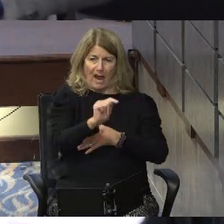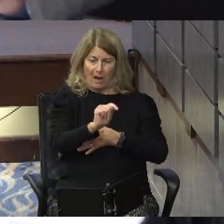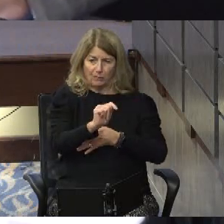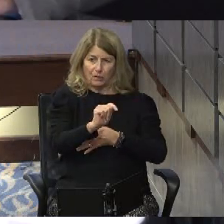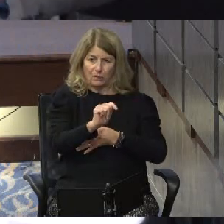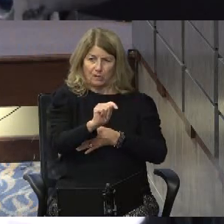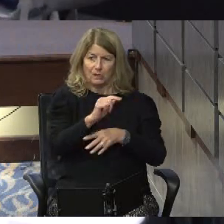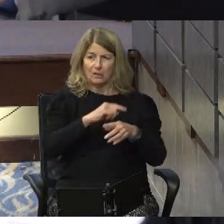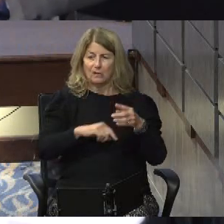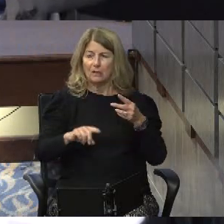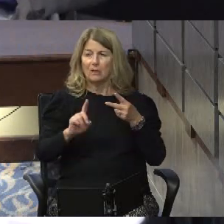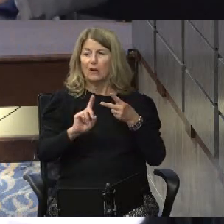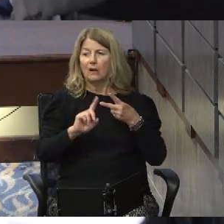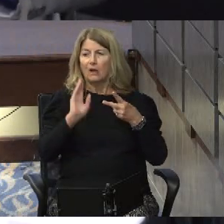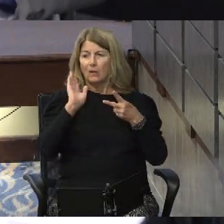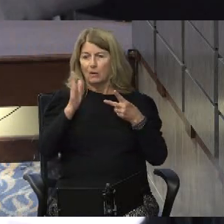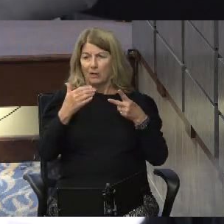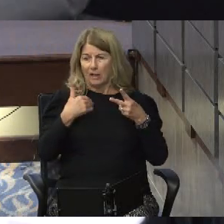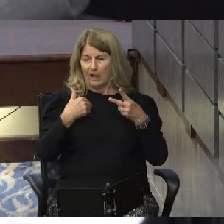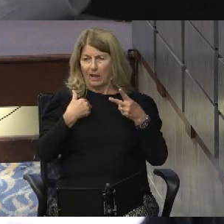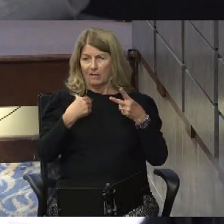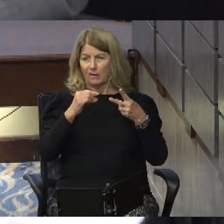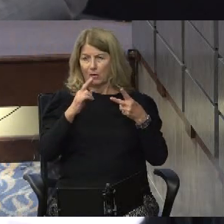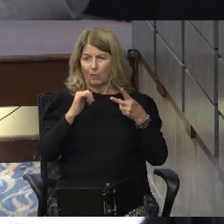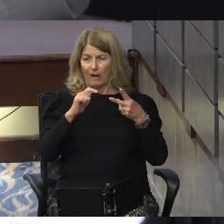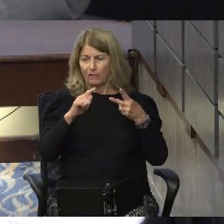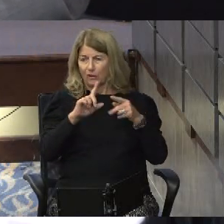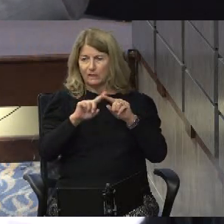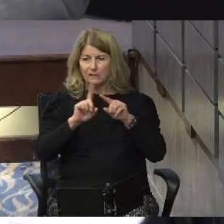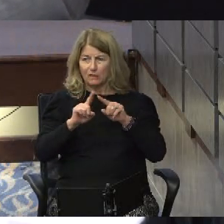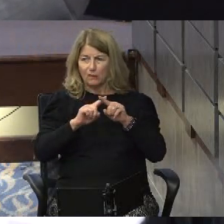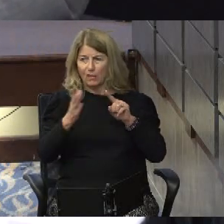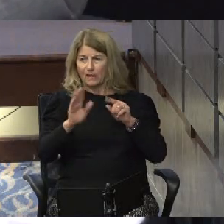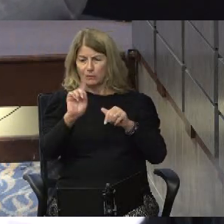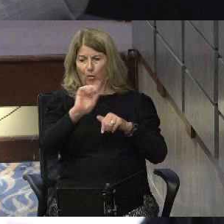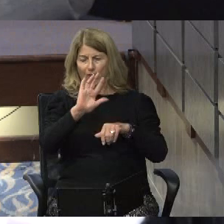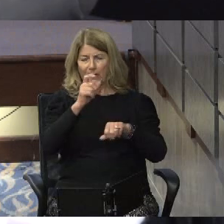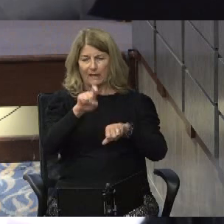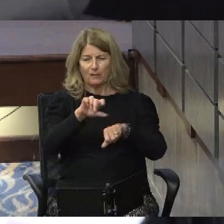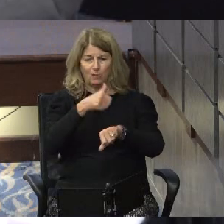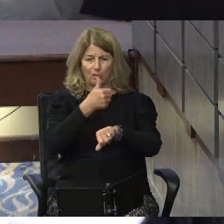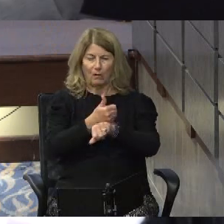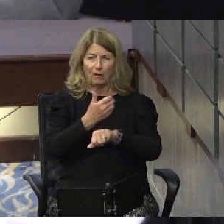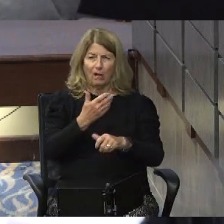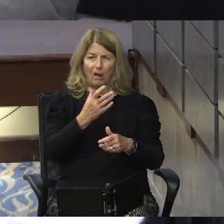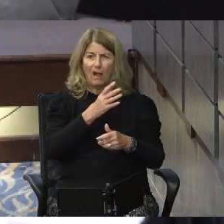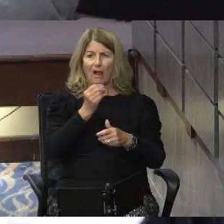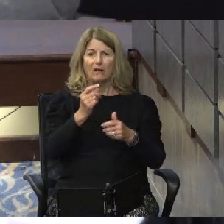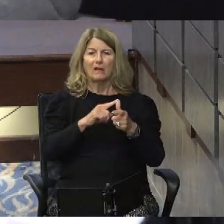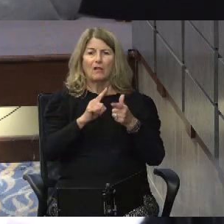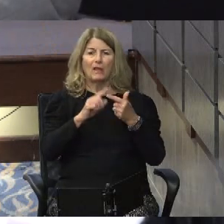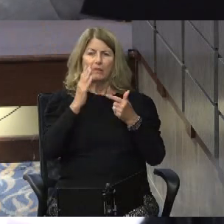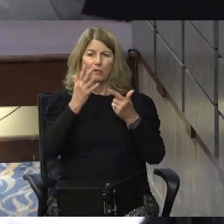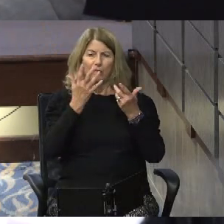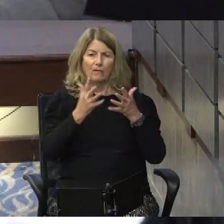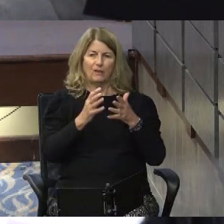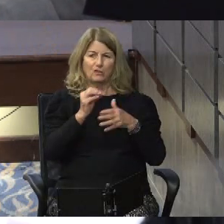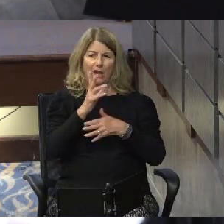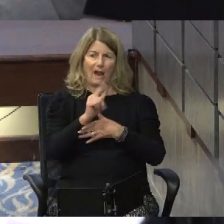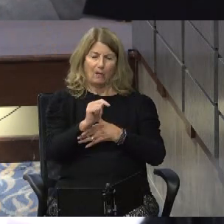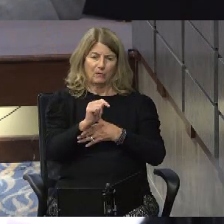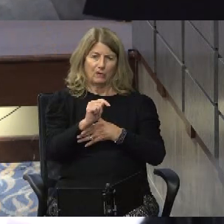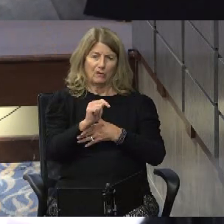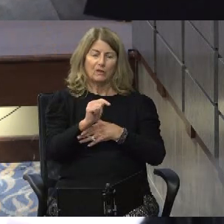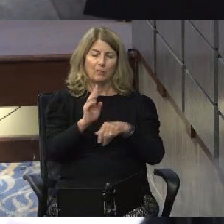to allow them to put their water lines, sewer lines, all those kinds of things where they need to put them, and then finish out from there. Great, that's all I had,